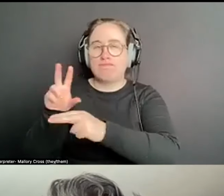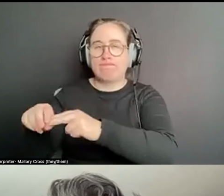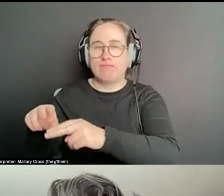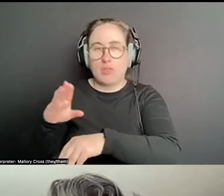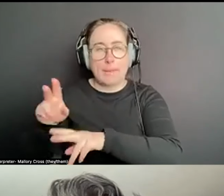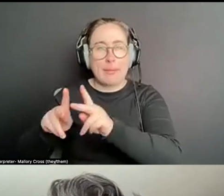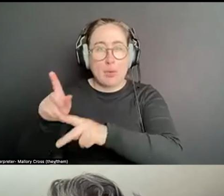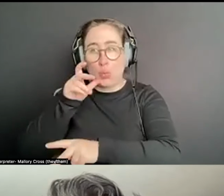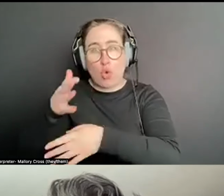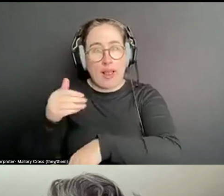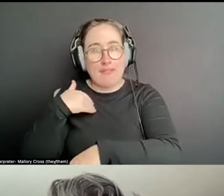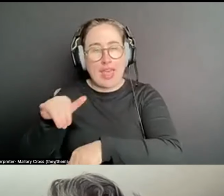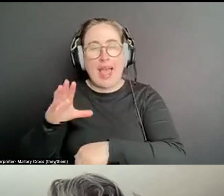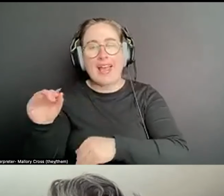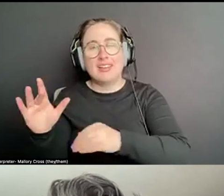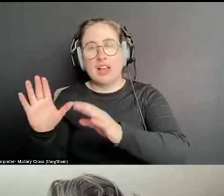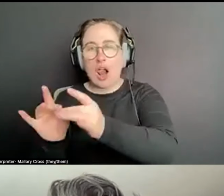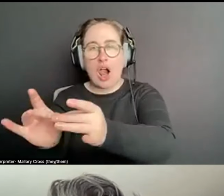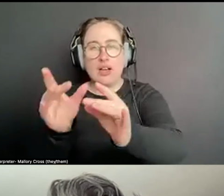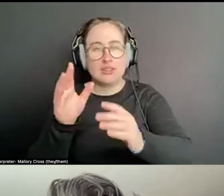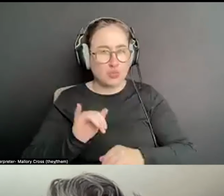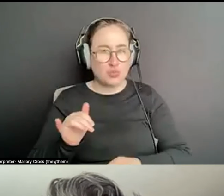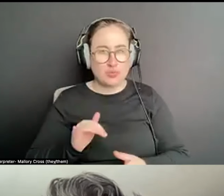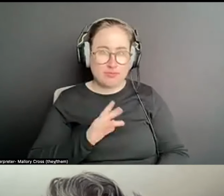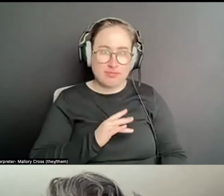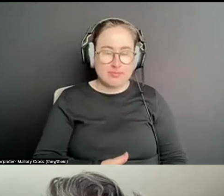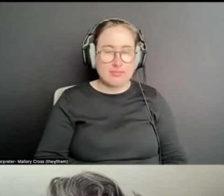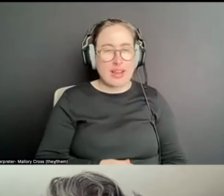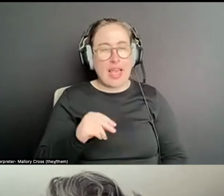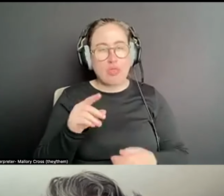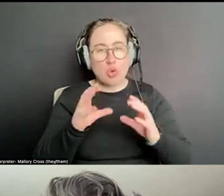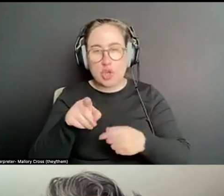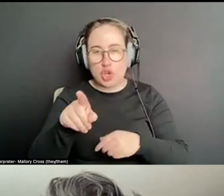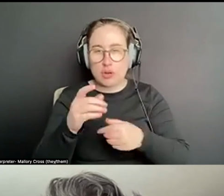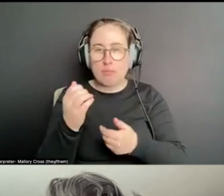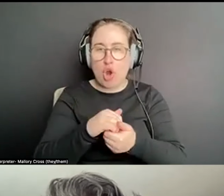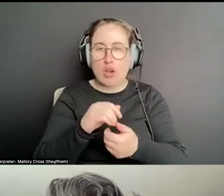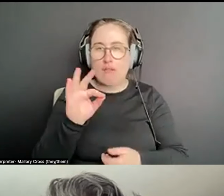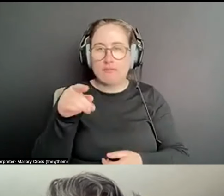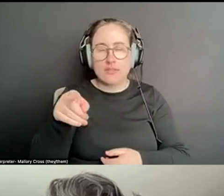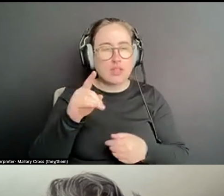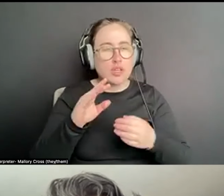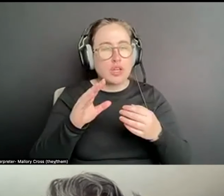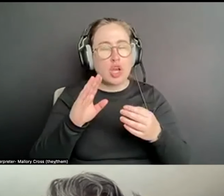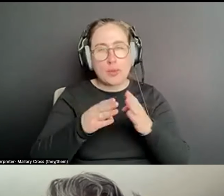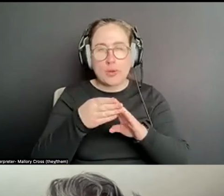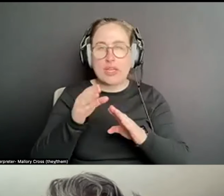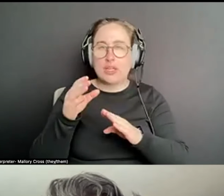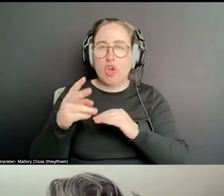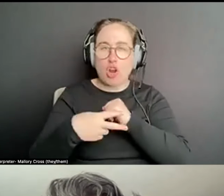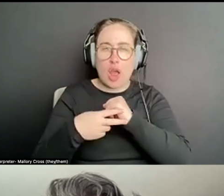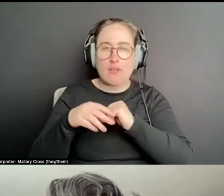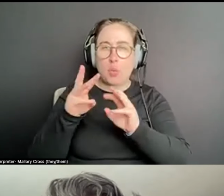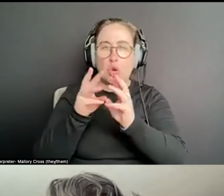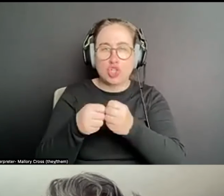also had the connection. And also with the group that you're part of, Community Archive Workshop, I mean, Mariah put us in